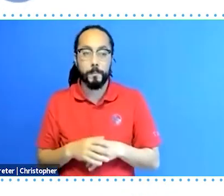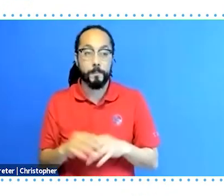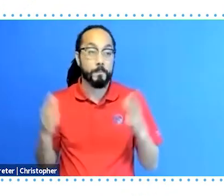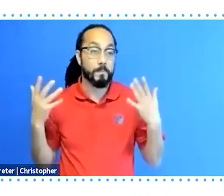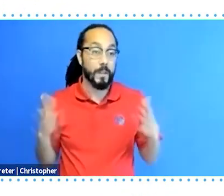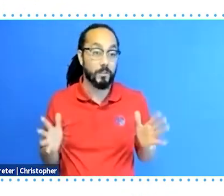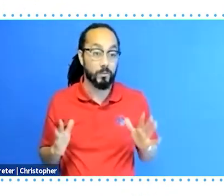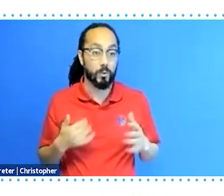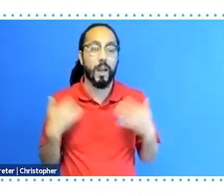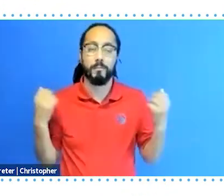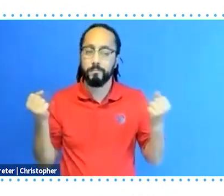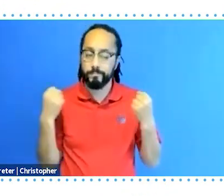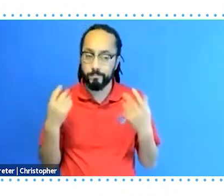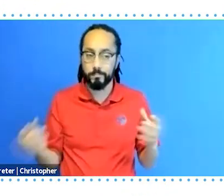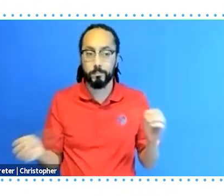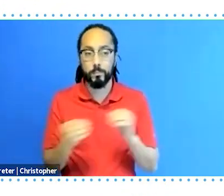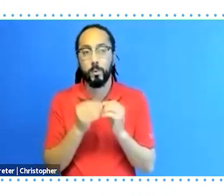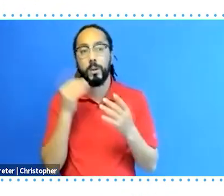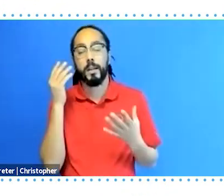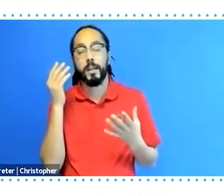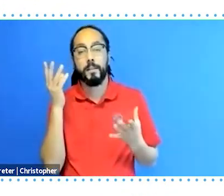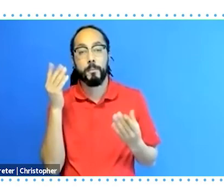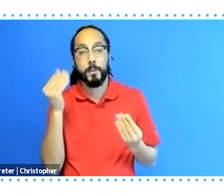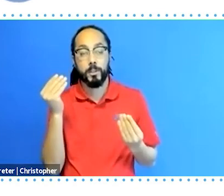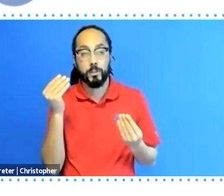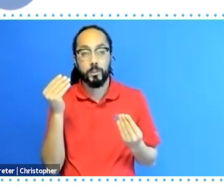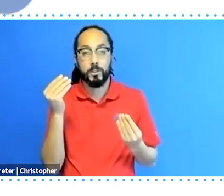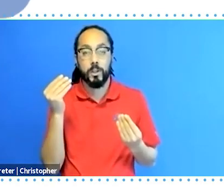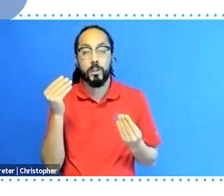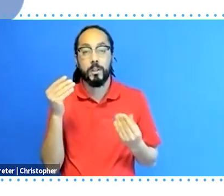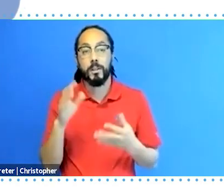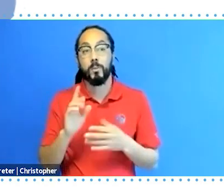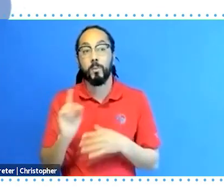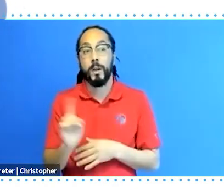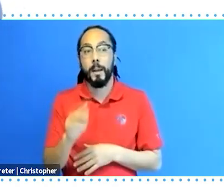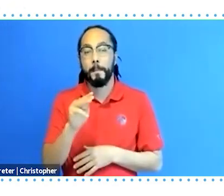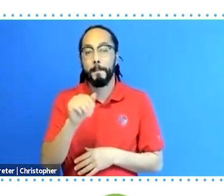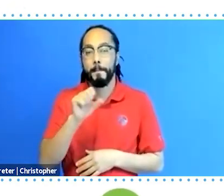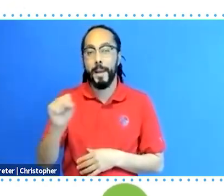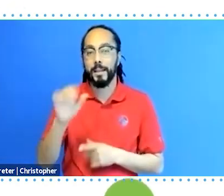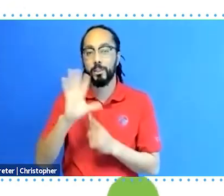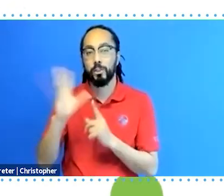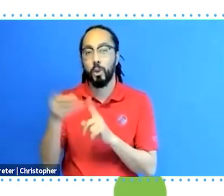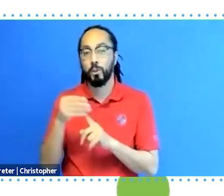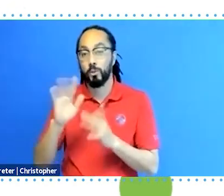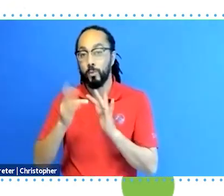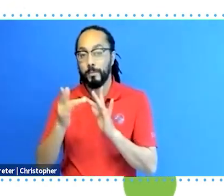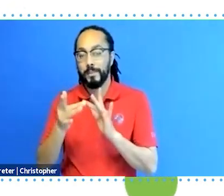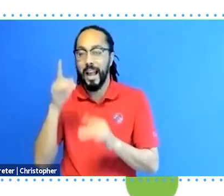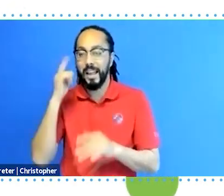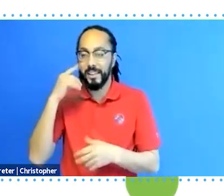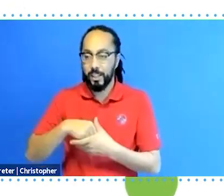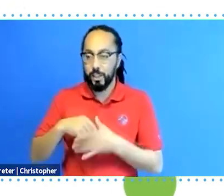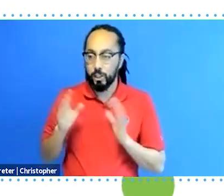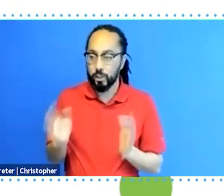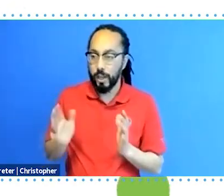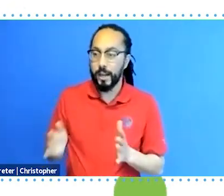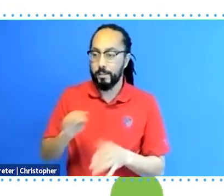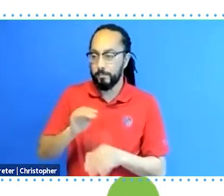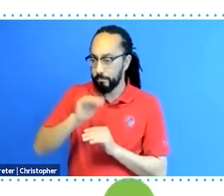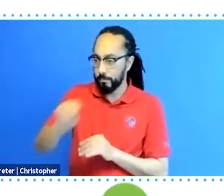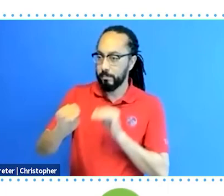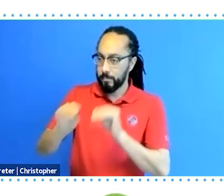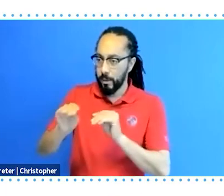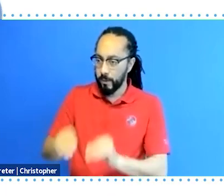information on the Mass Culture website. And I think some links are going into the chat about where to find all